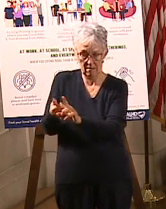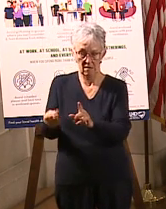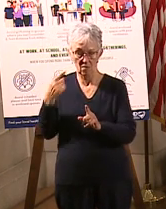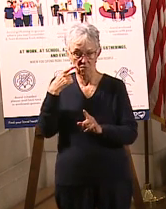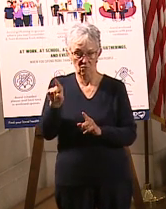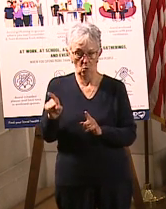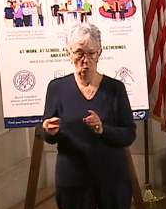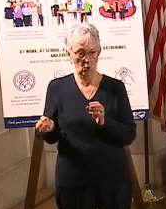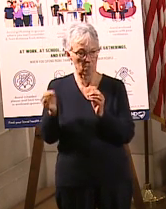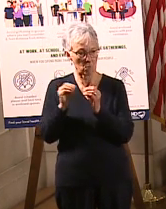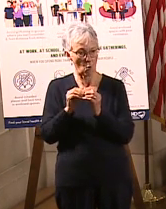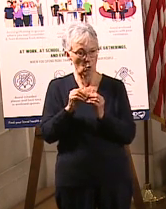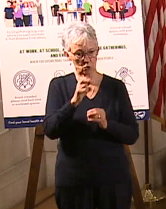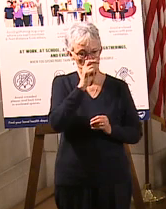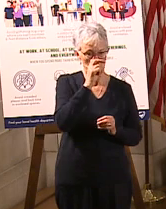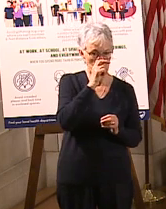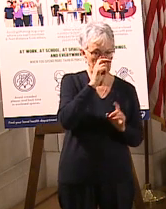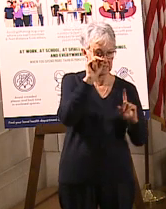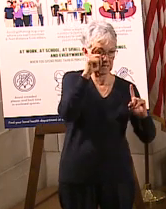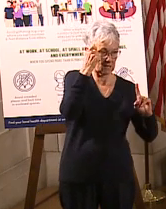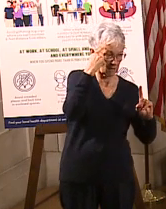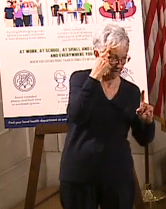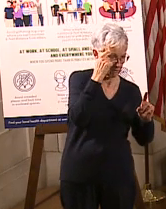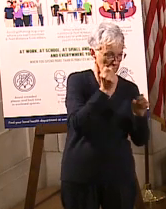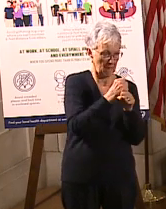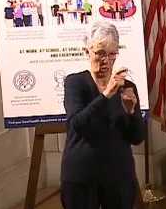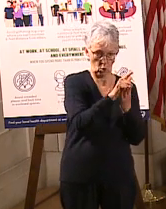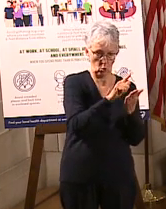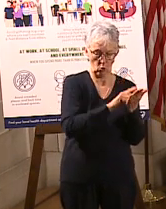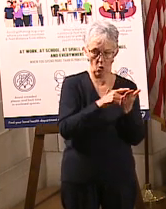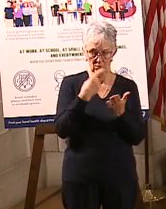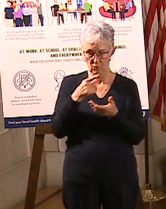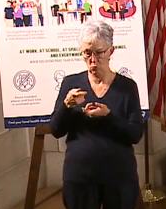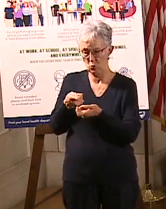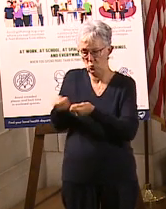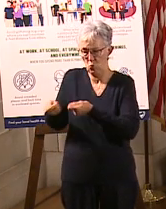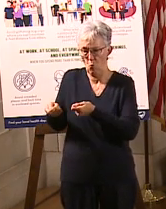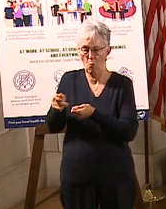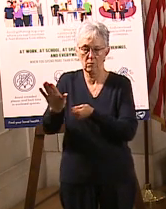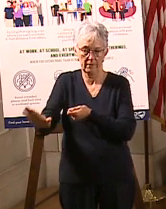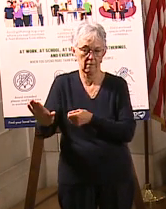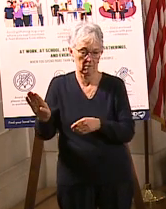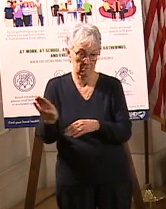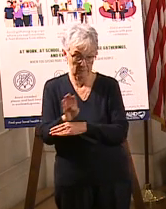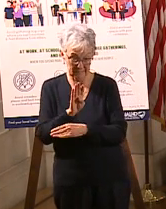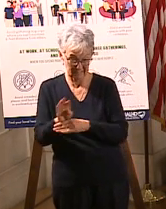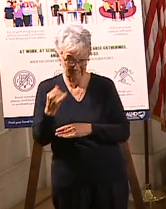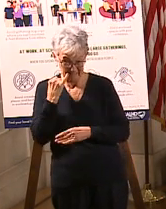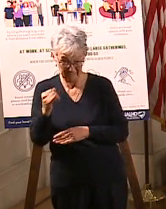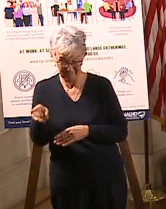this, more regulation with regard to those social media platforms as they,